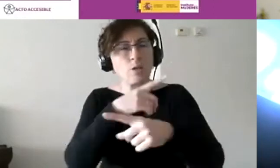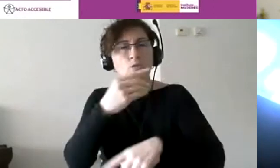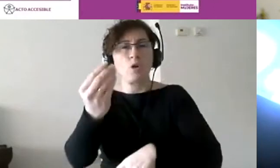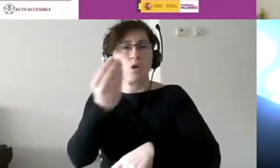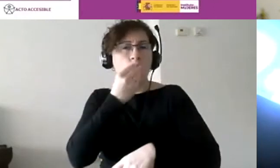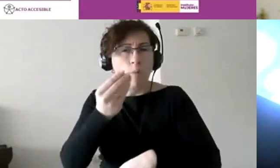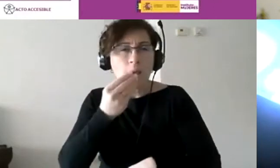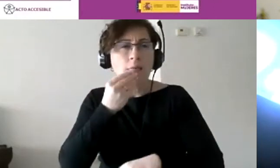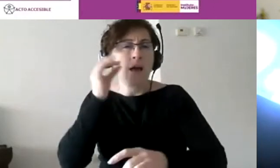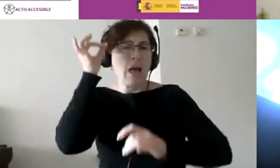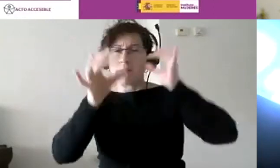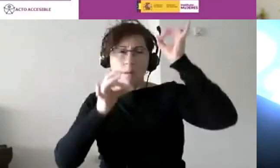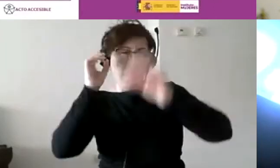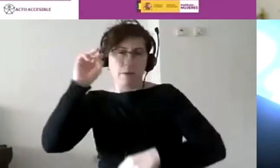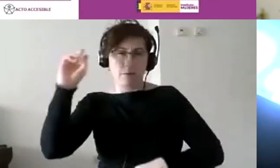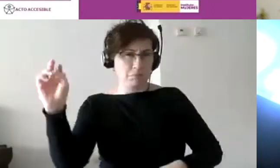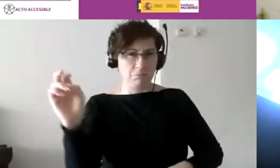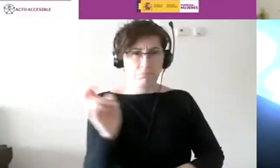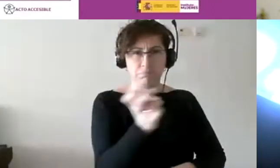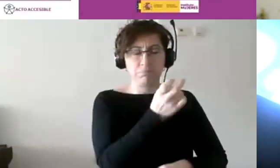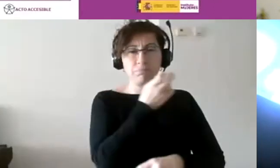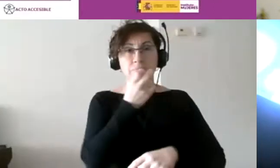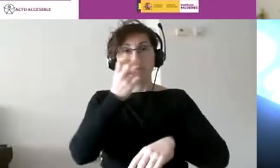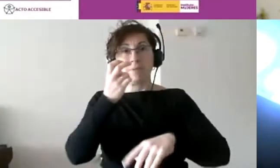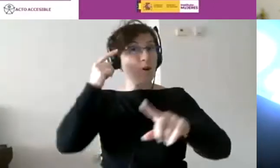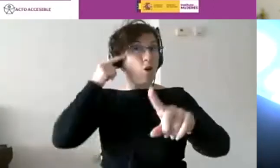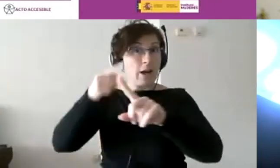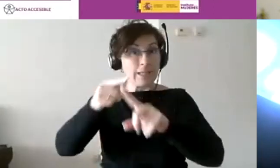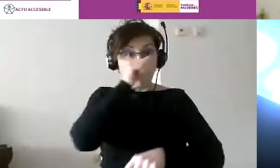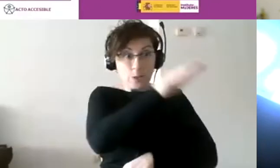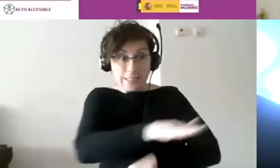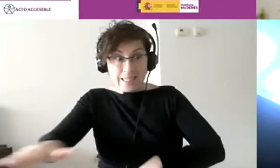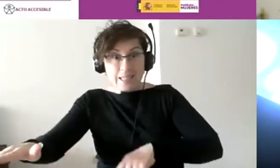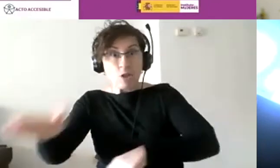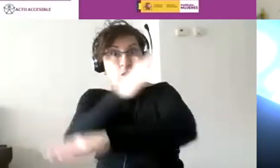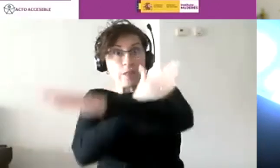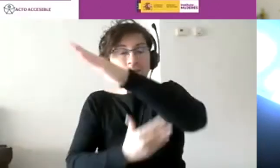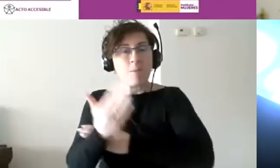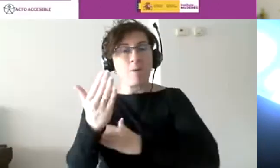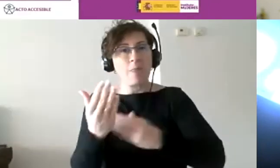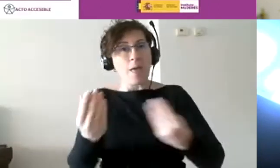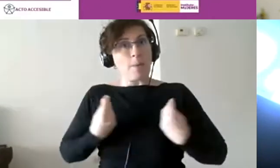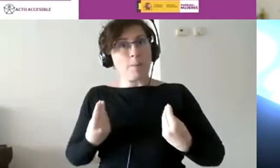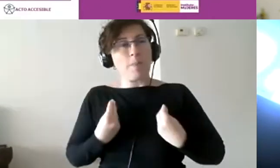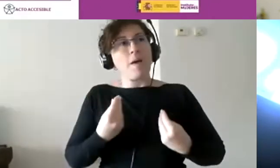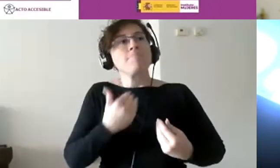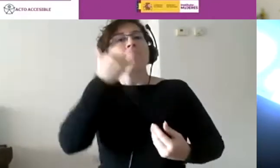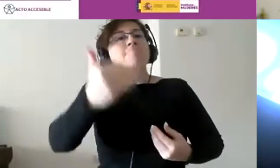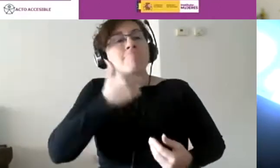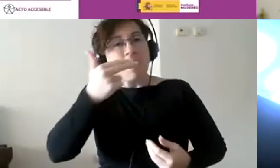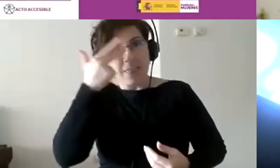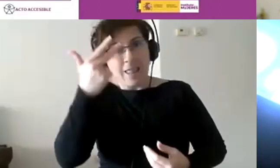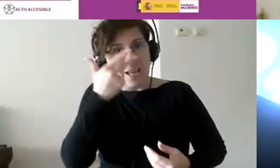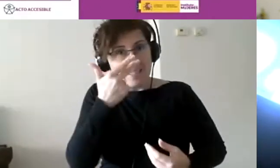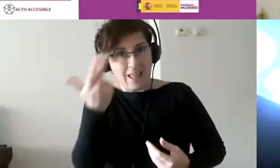a common and interesting life. Now, when the war starts, they couldn't leave Ukraine because